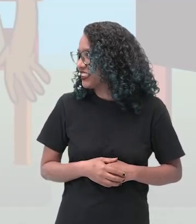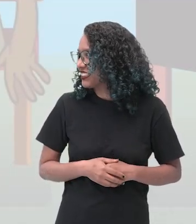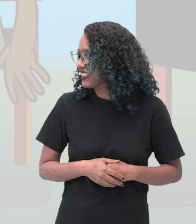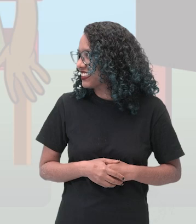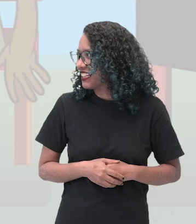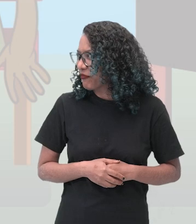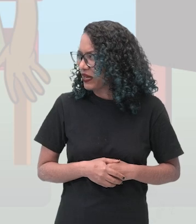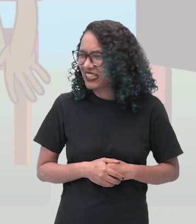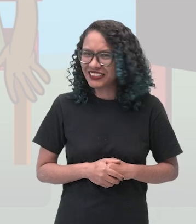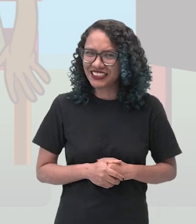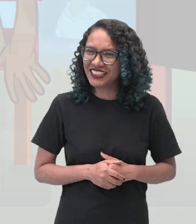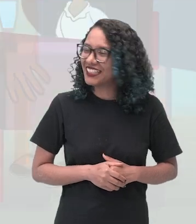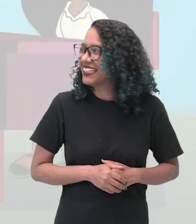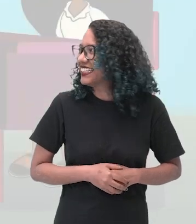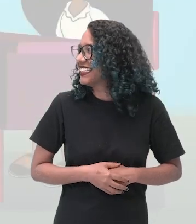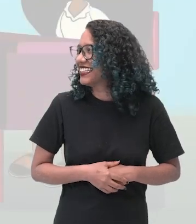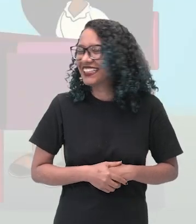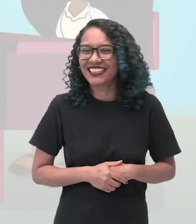forest destruction.